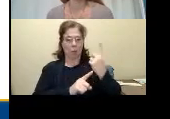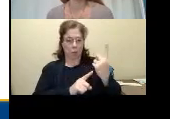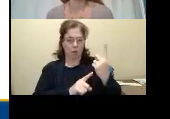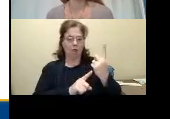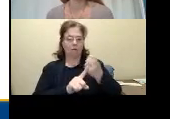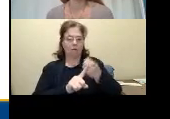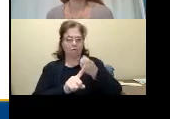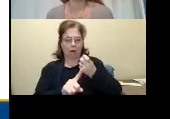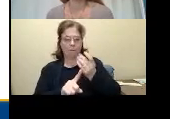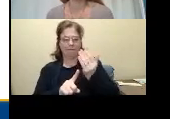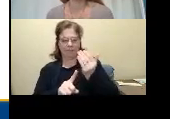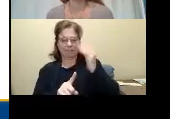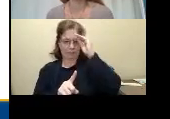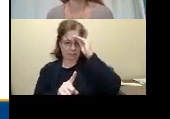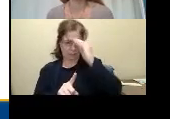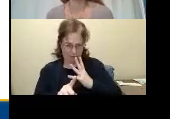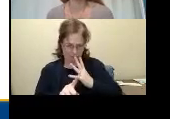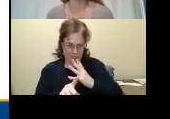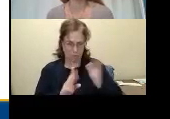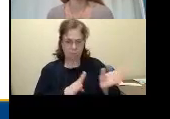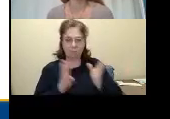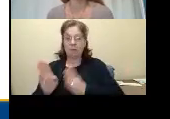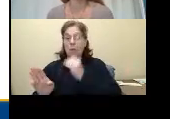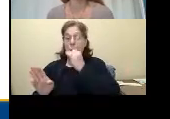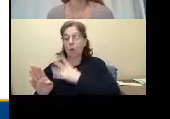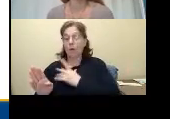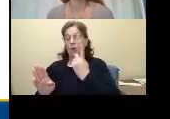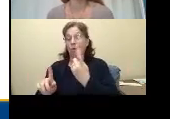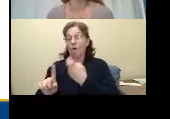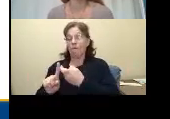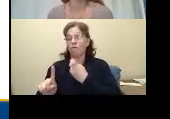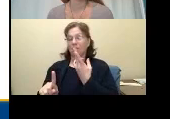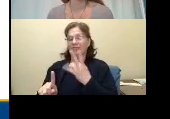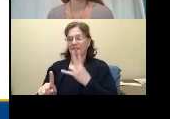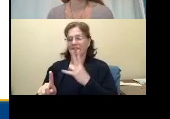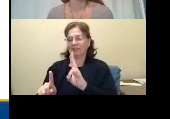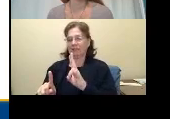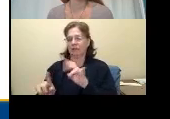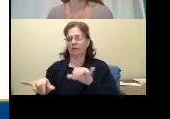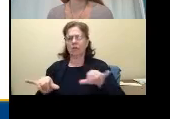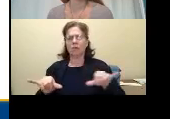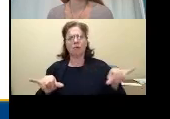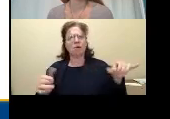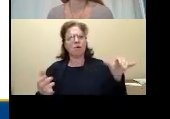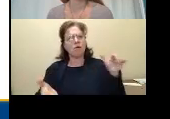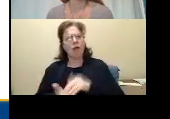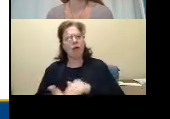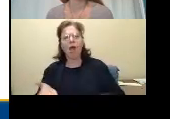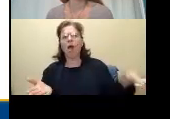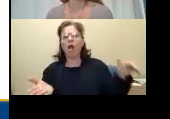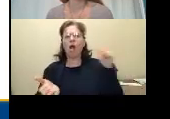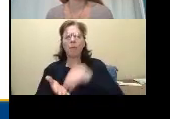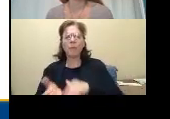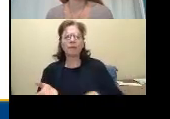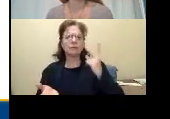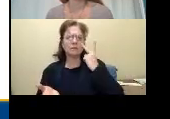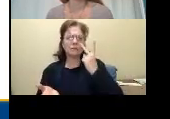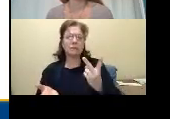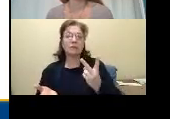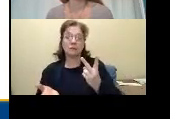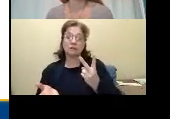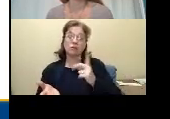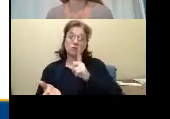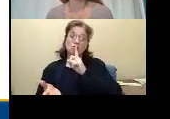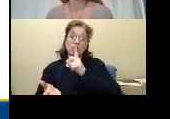1 in 17 women. It is not uncommon. This is a very common cancer, and it is one of the more deadly